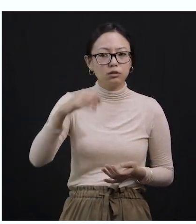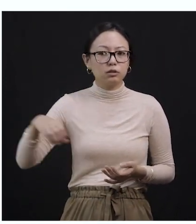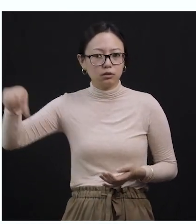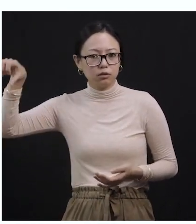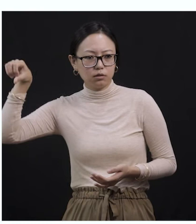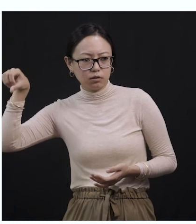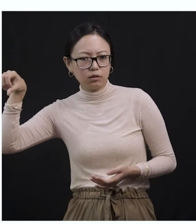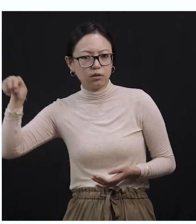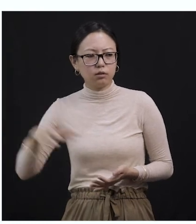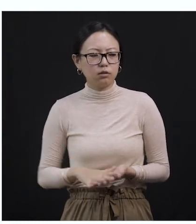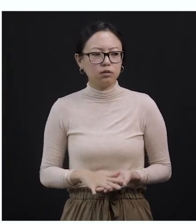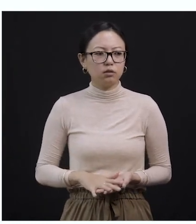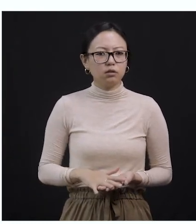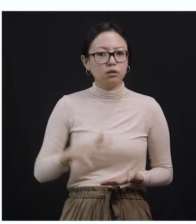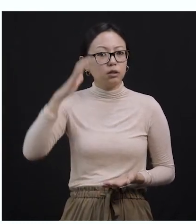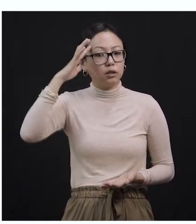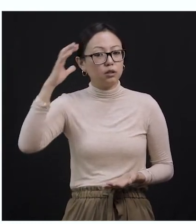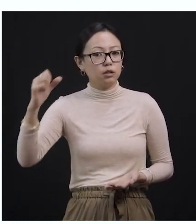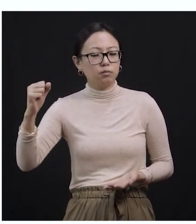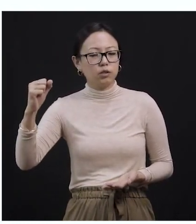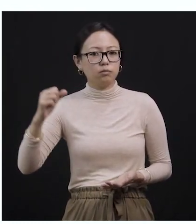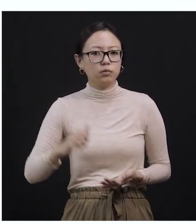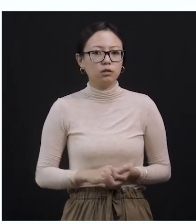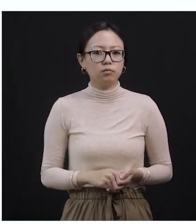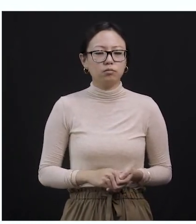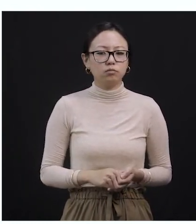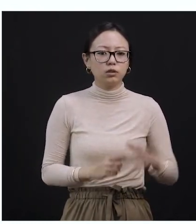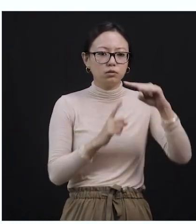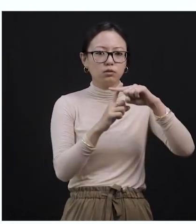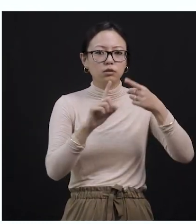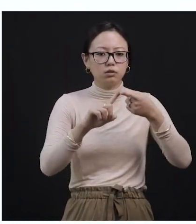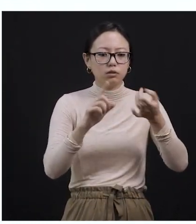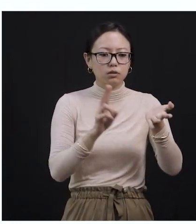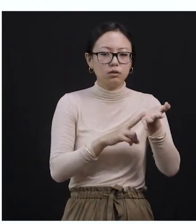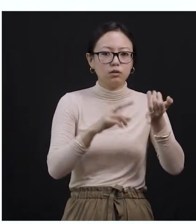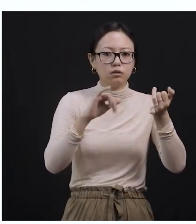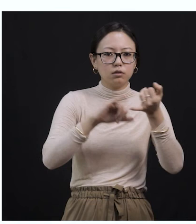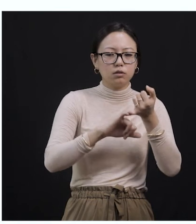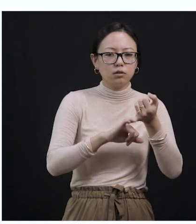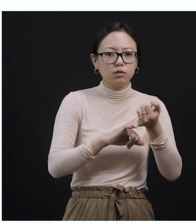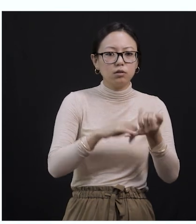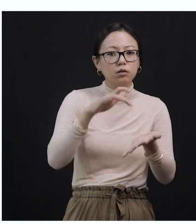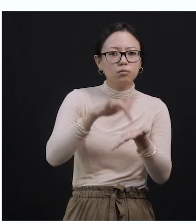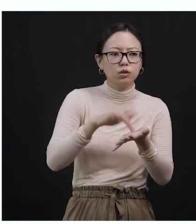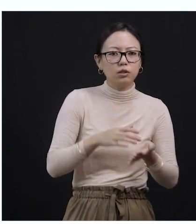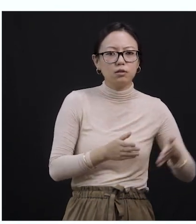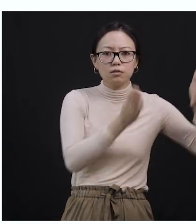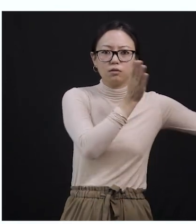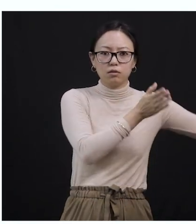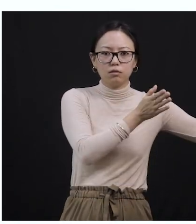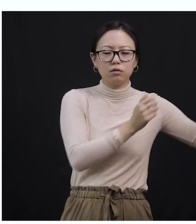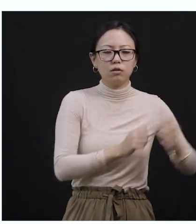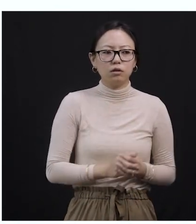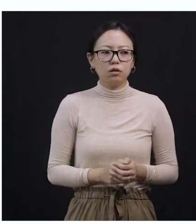9. Please remember that tens place will be on the left of on your left of the number, all right? So if